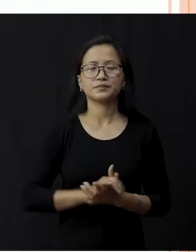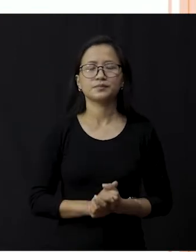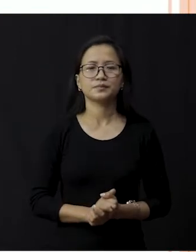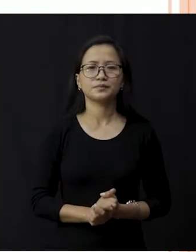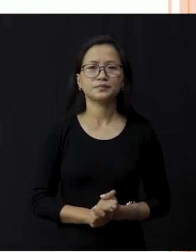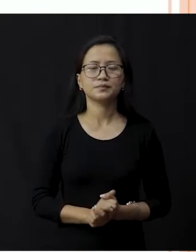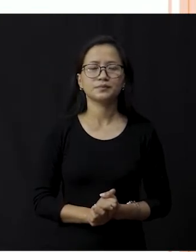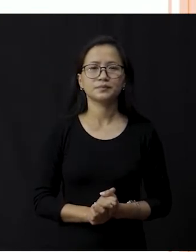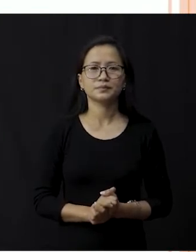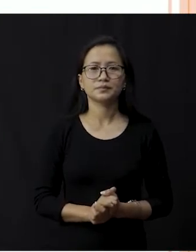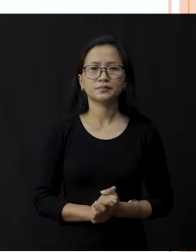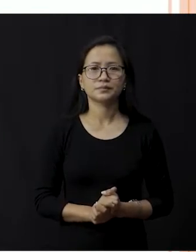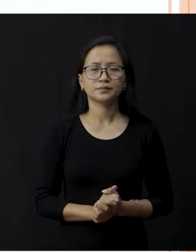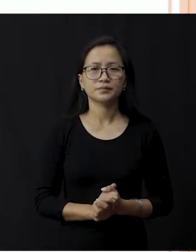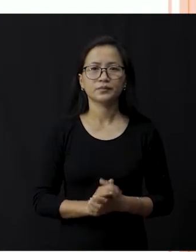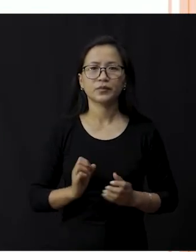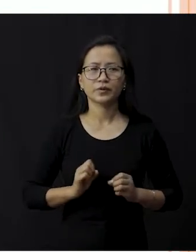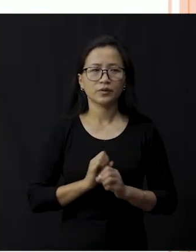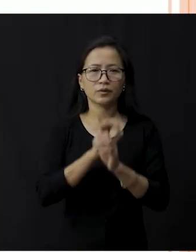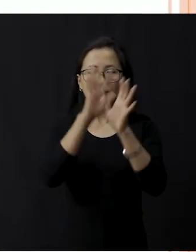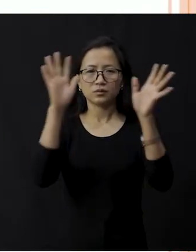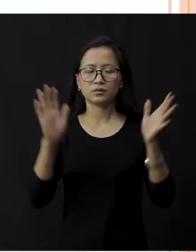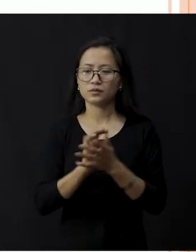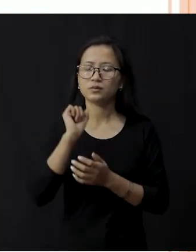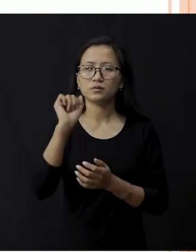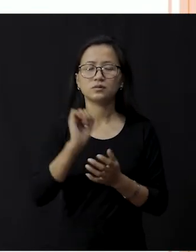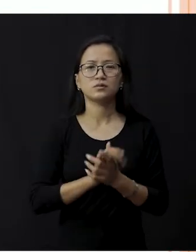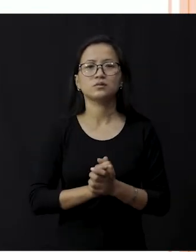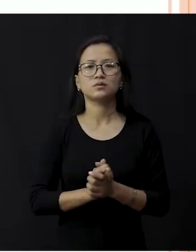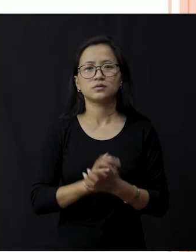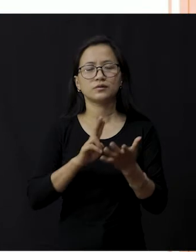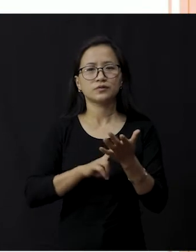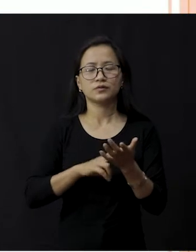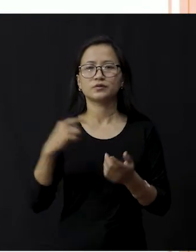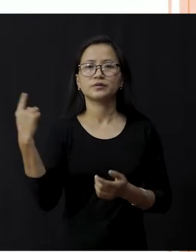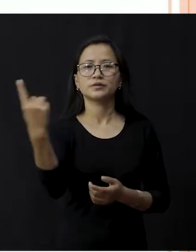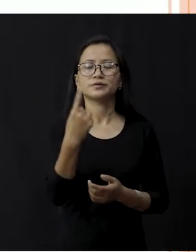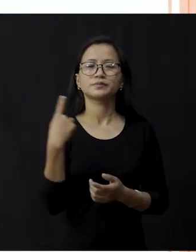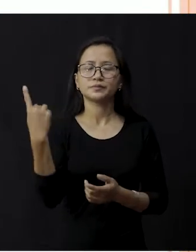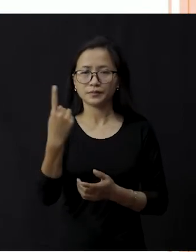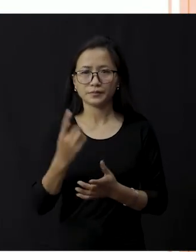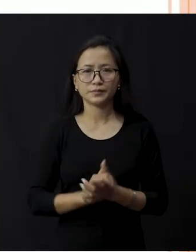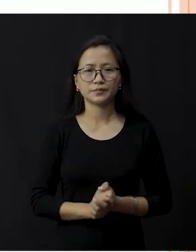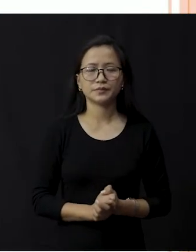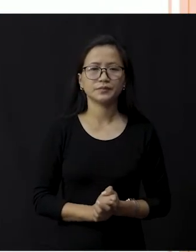Okay, all right. And this is the pride and the honor of our nation. Okay.